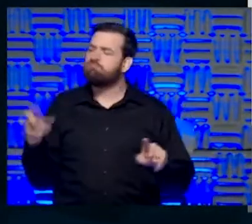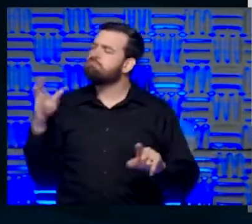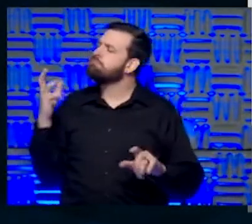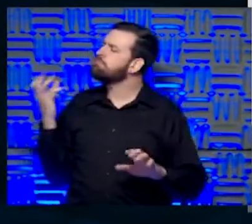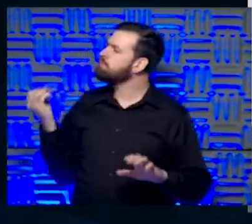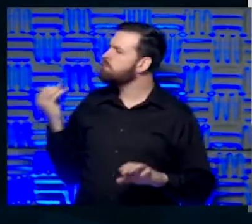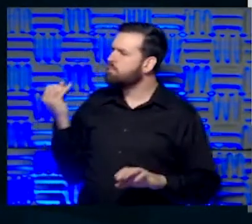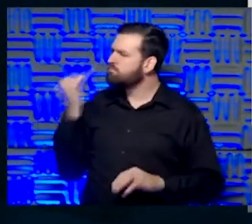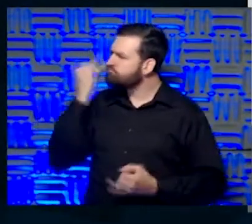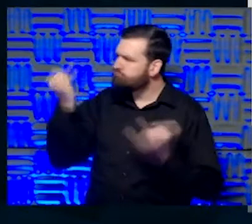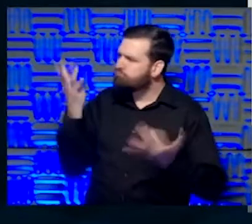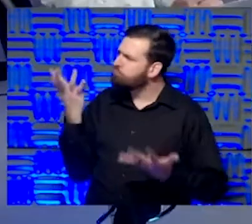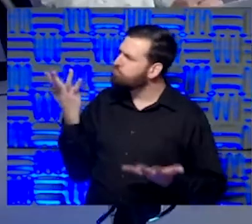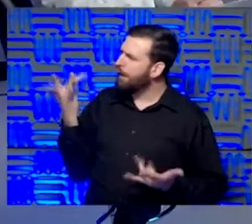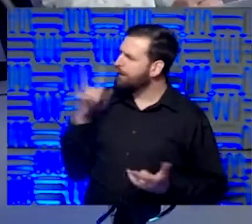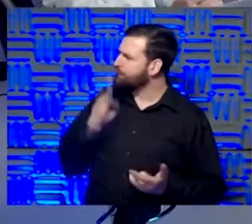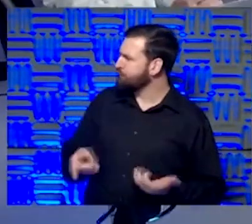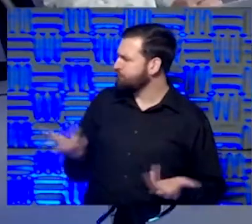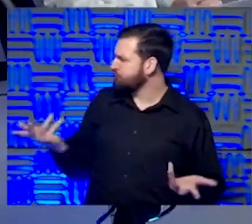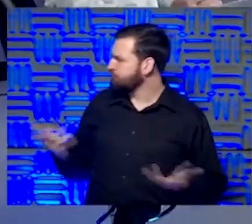Or whether that may be true?